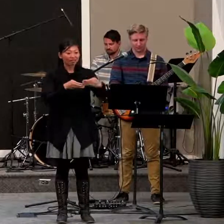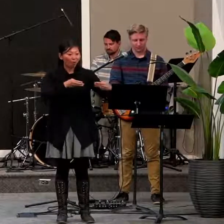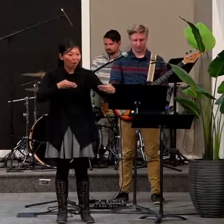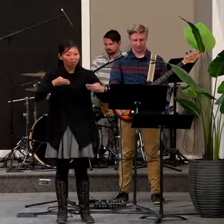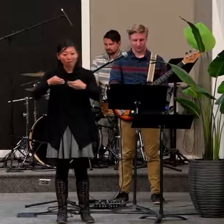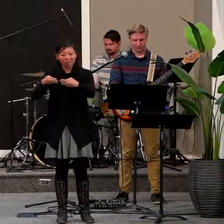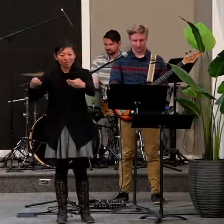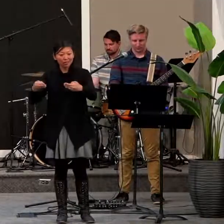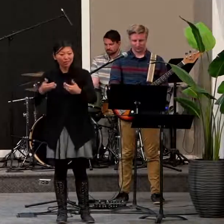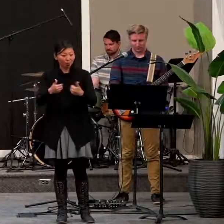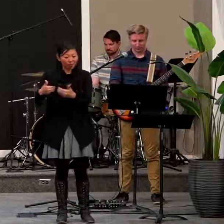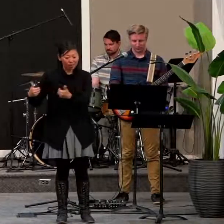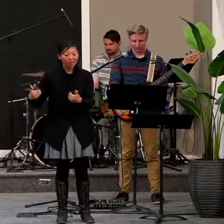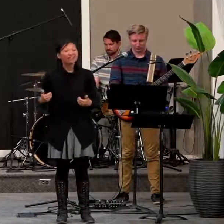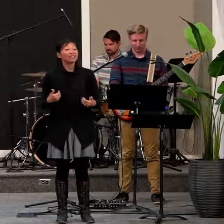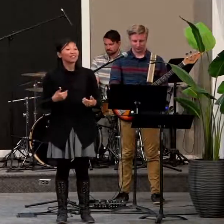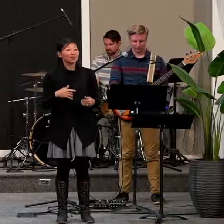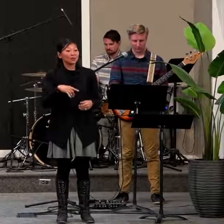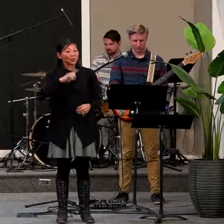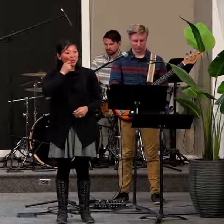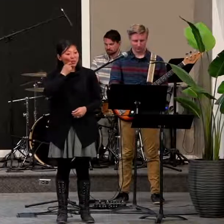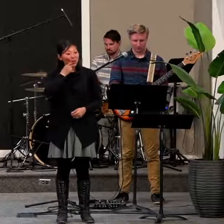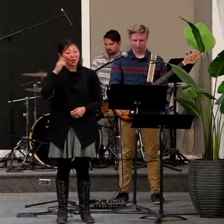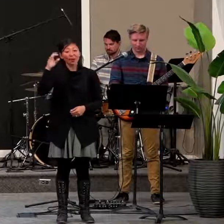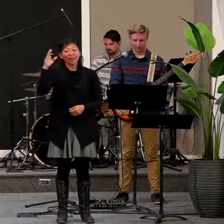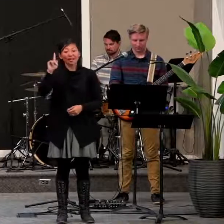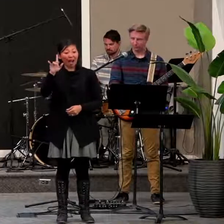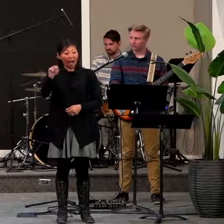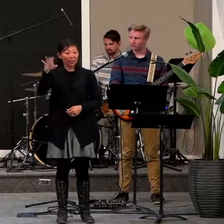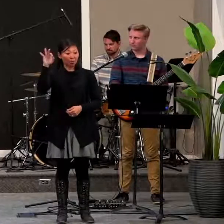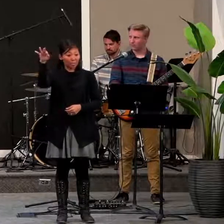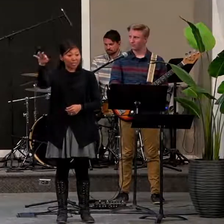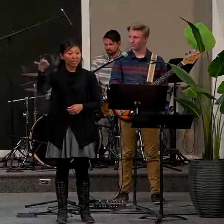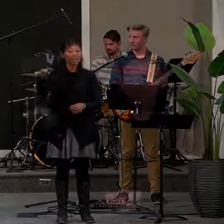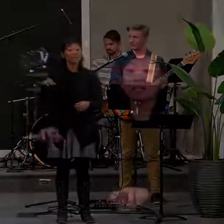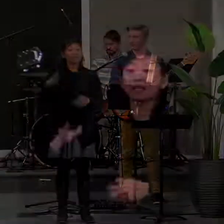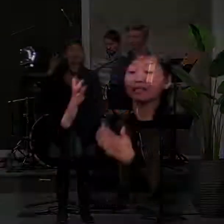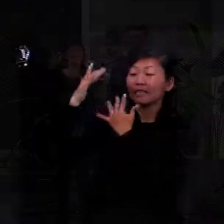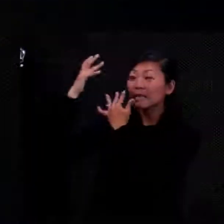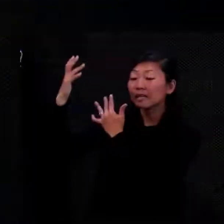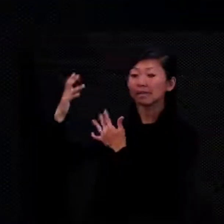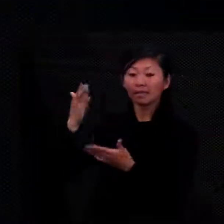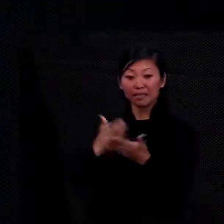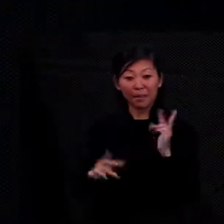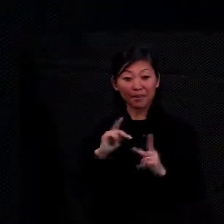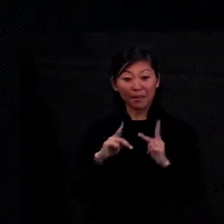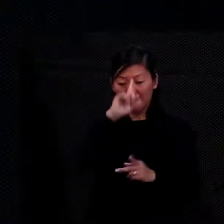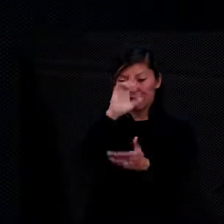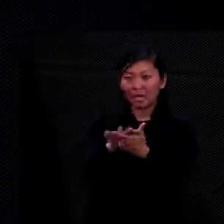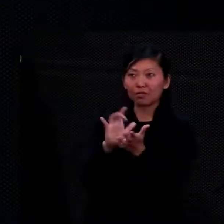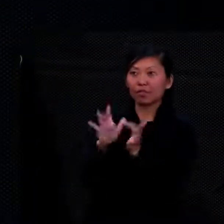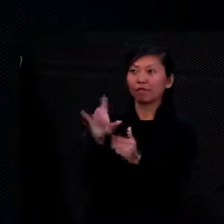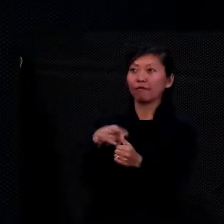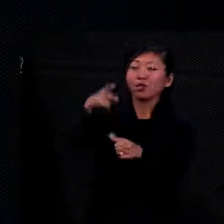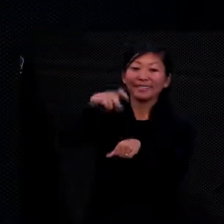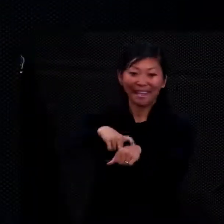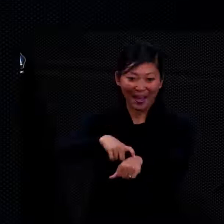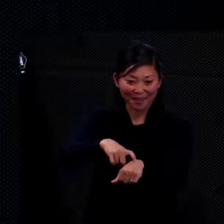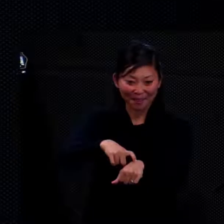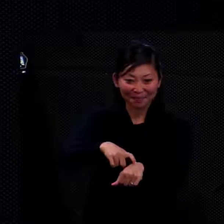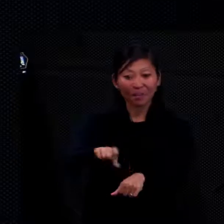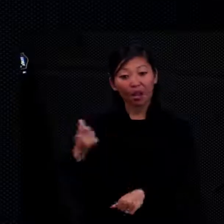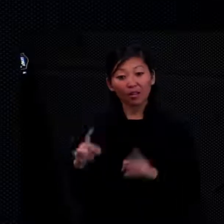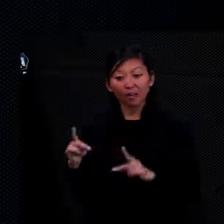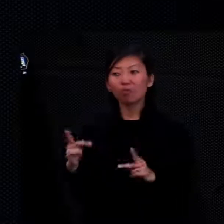here, while Kyle is preaching or we're singing, some people are believing in Jesus for the very first time, and others are deepening